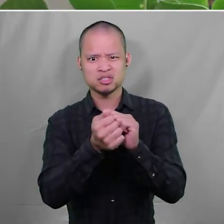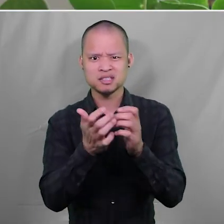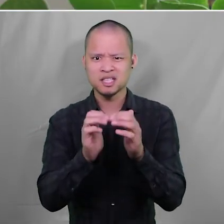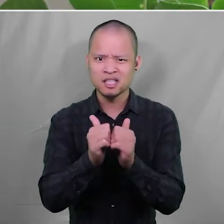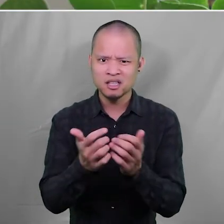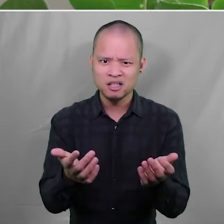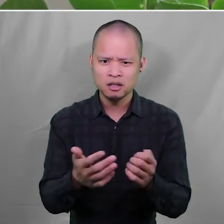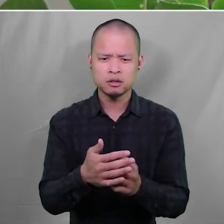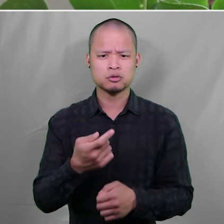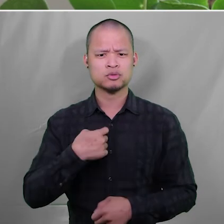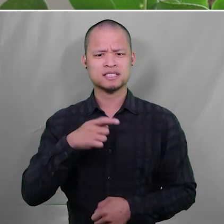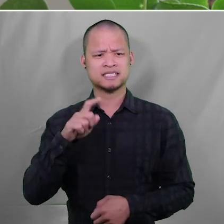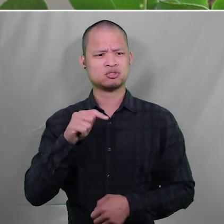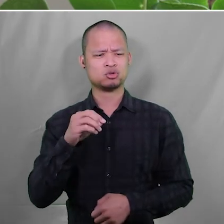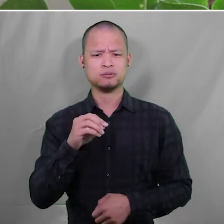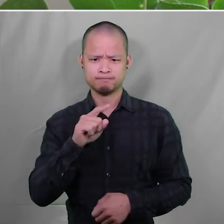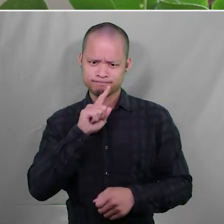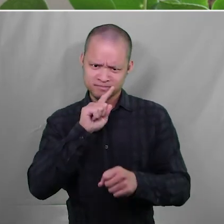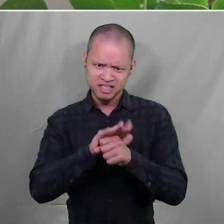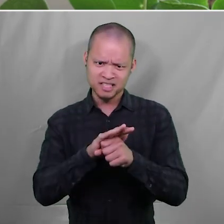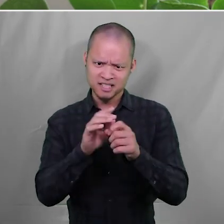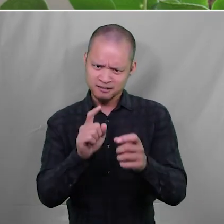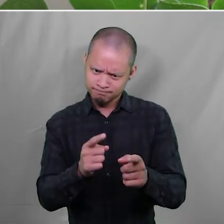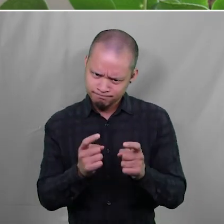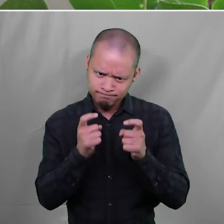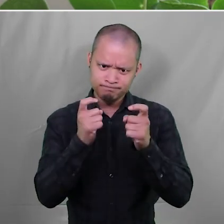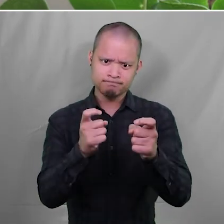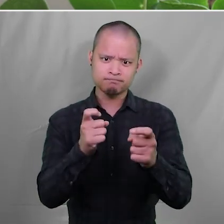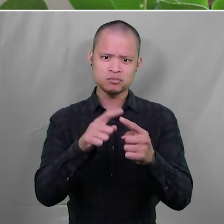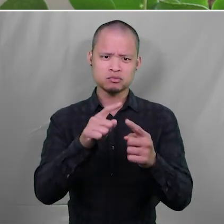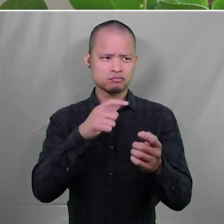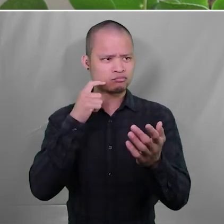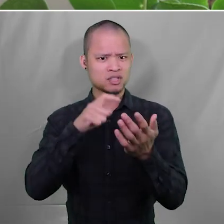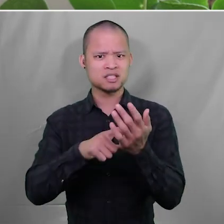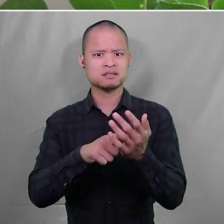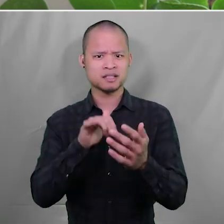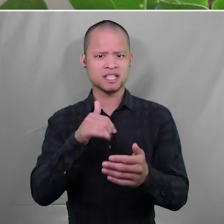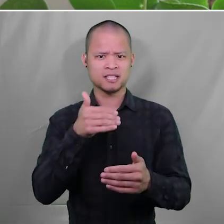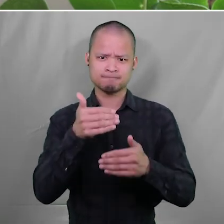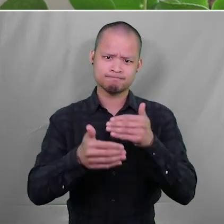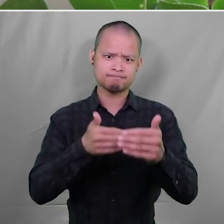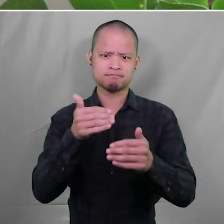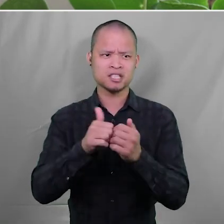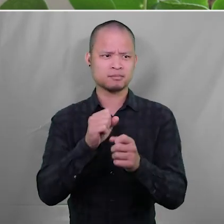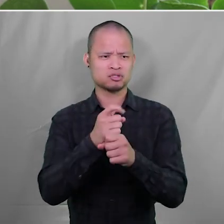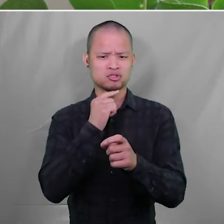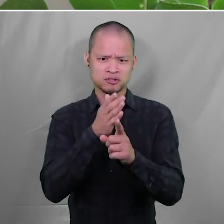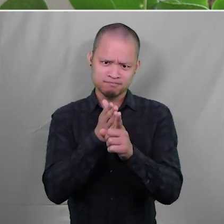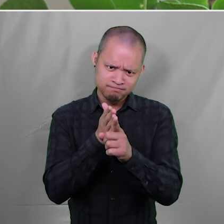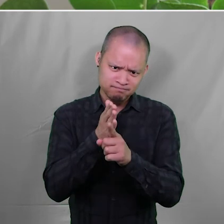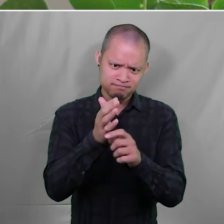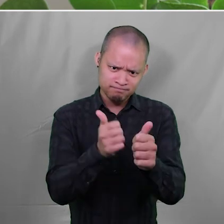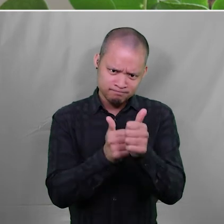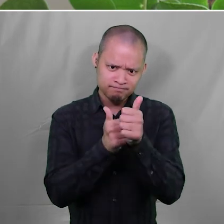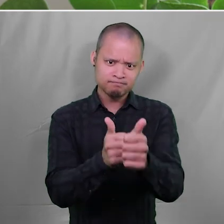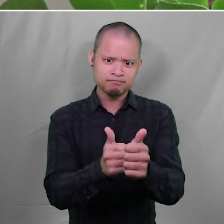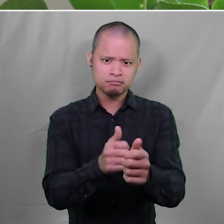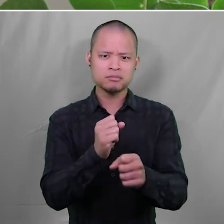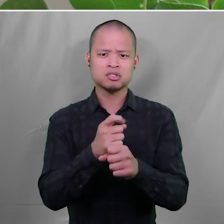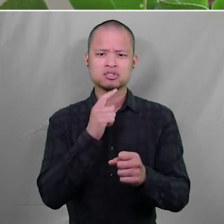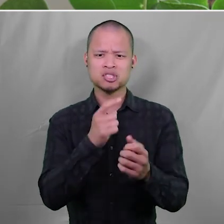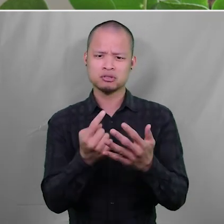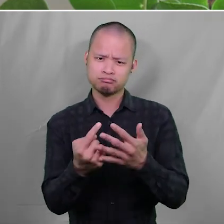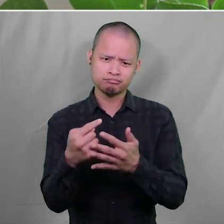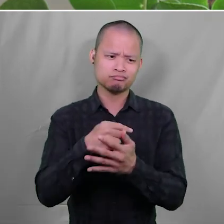also need to have dedication to recognize the lapses and to help everyone get back on track. We need a way to